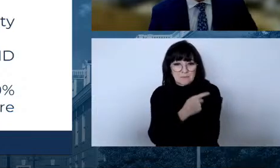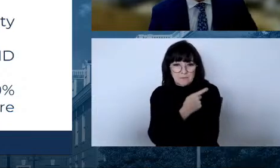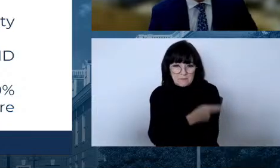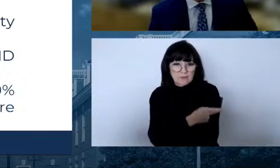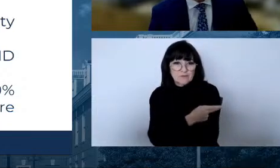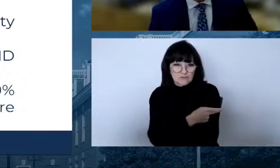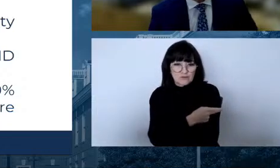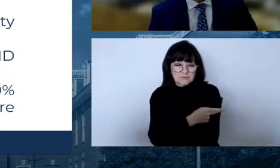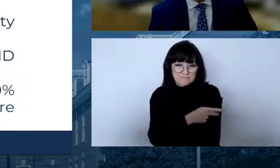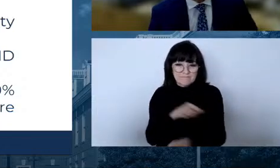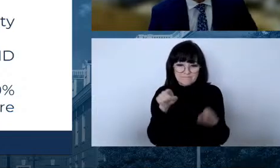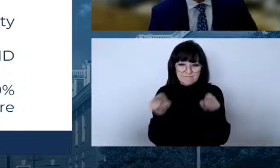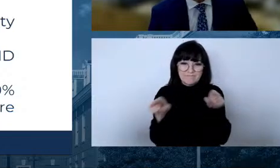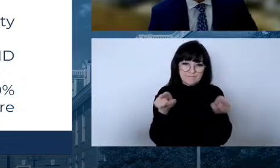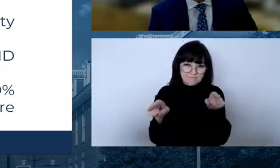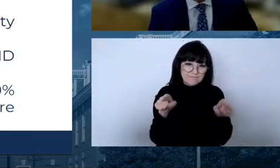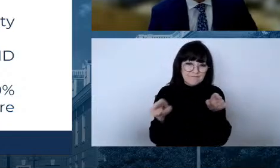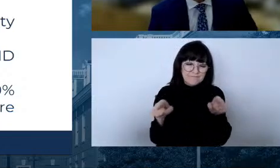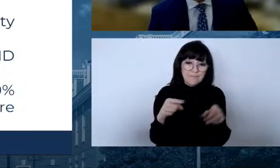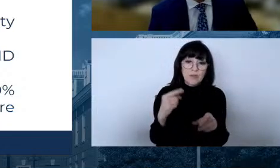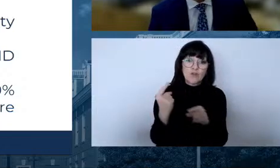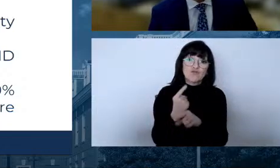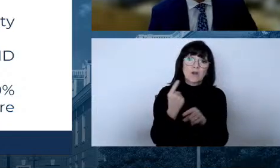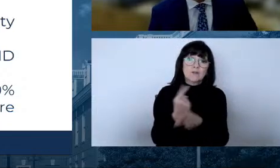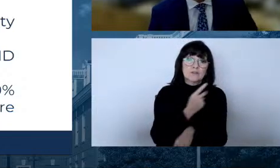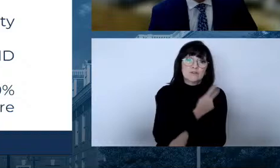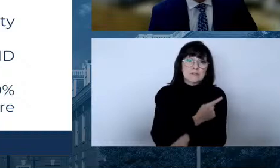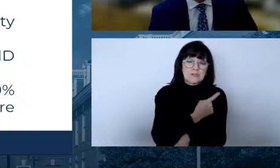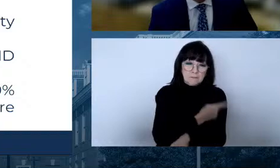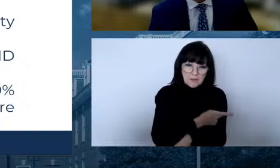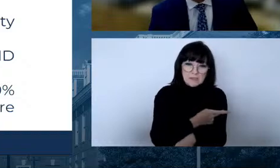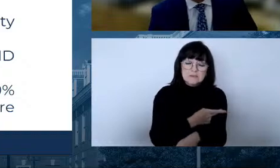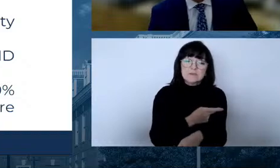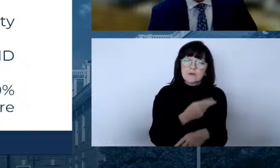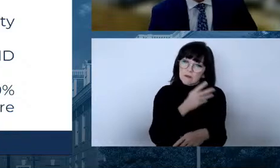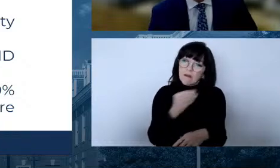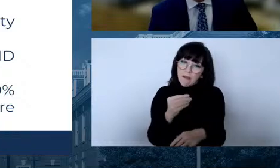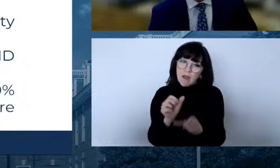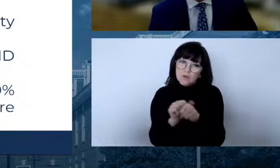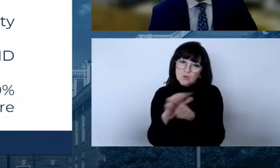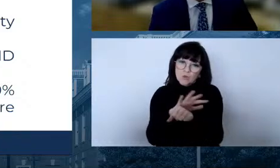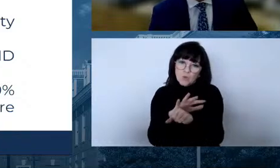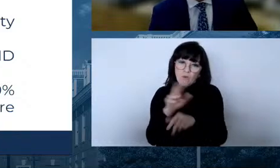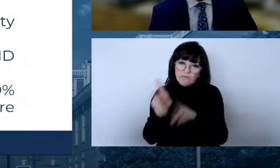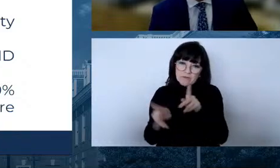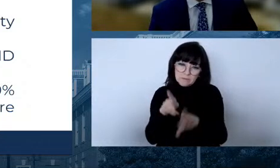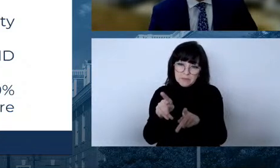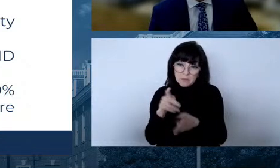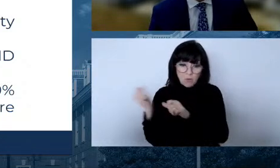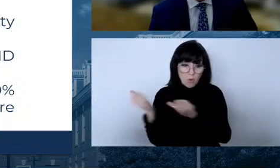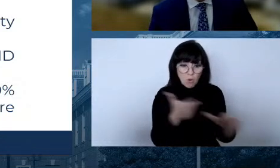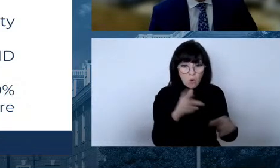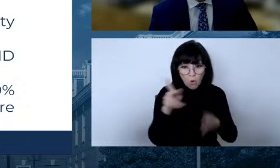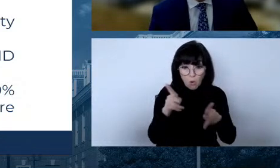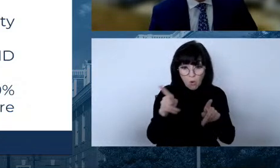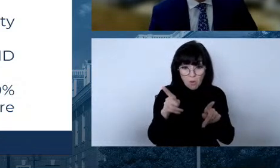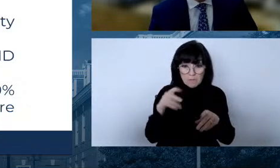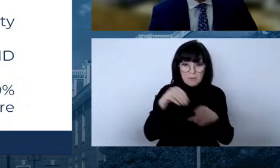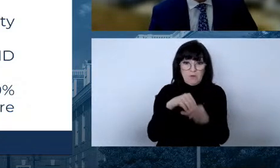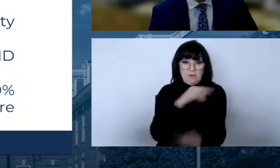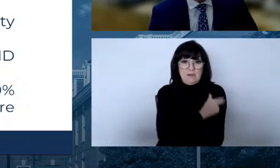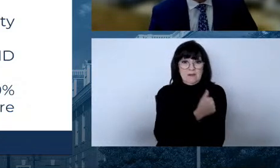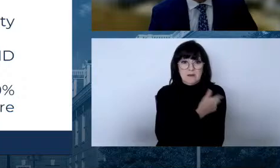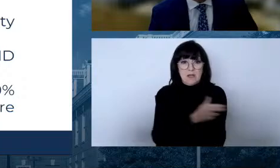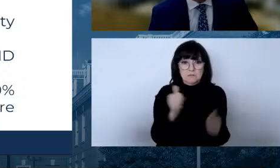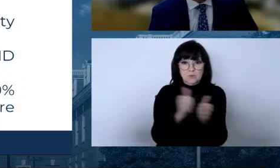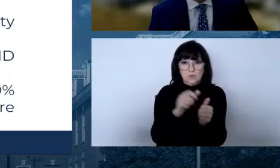and in regular patient beds. But between those patients and the ones that many folks that perhaps